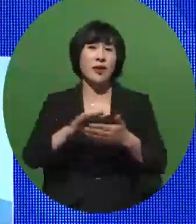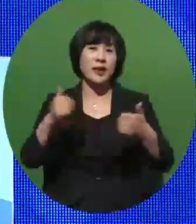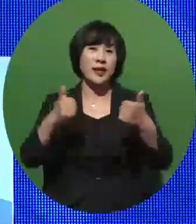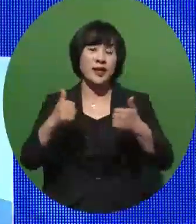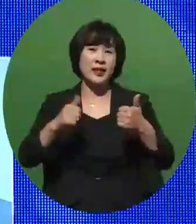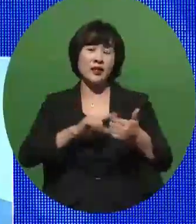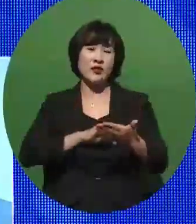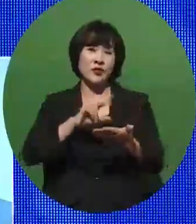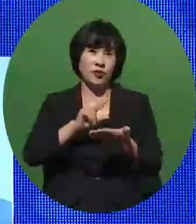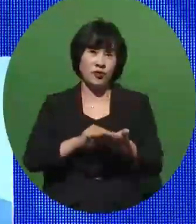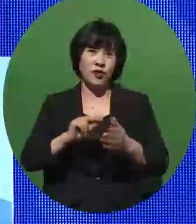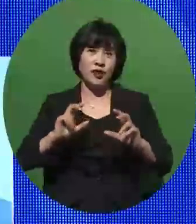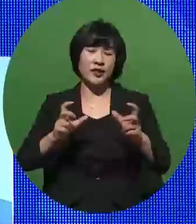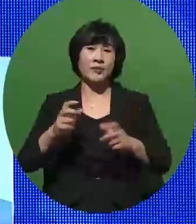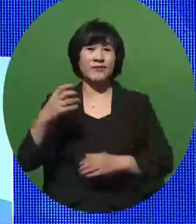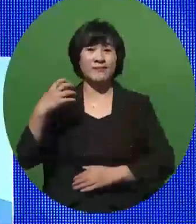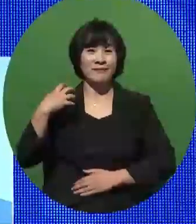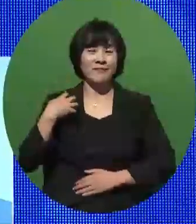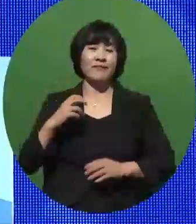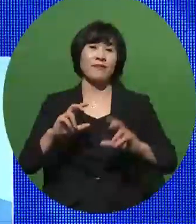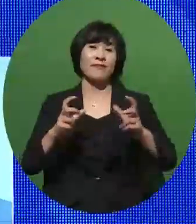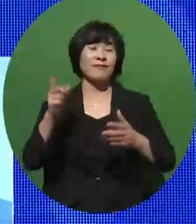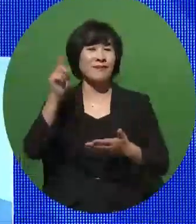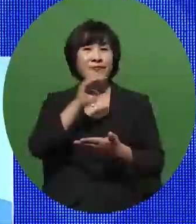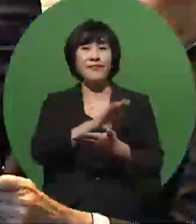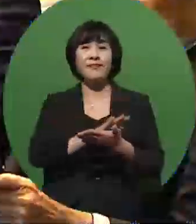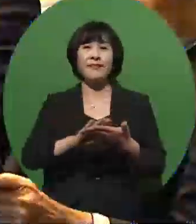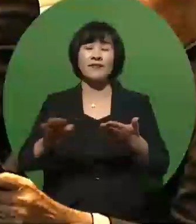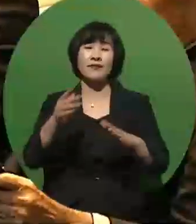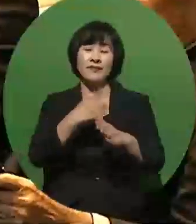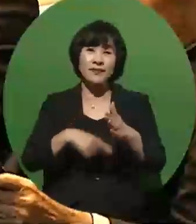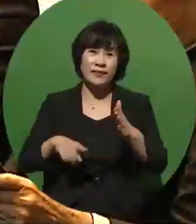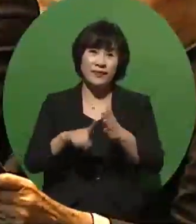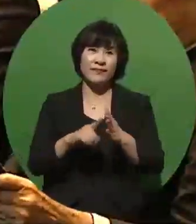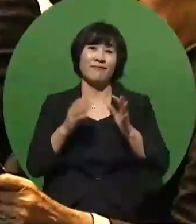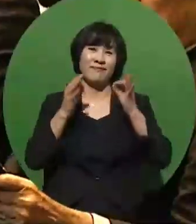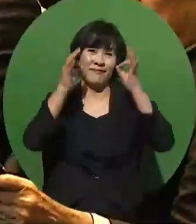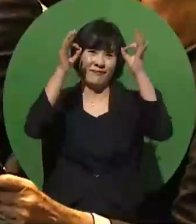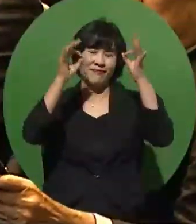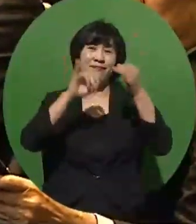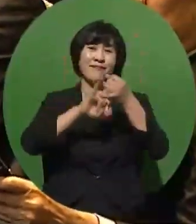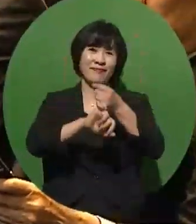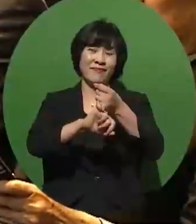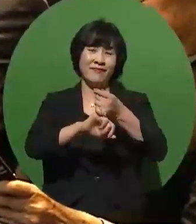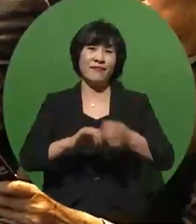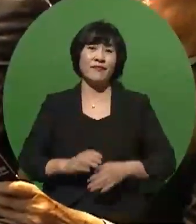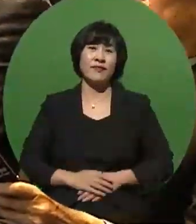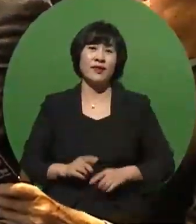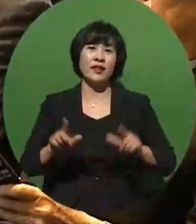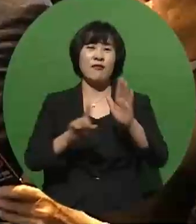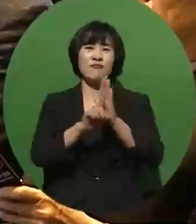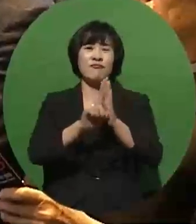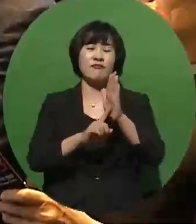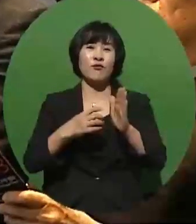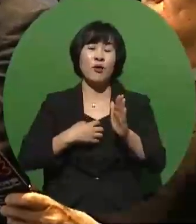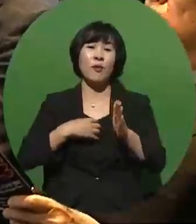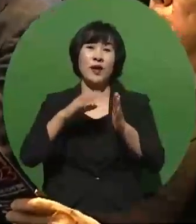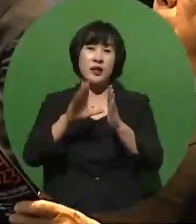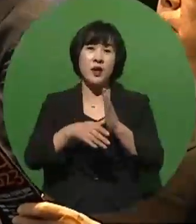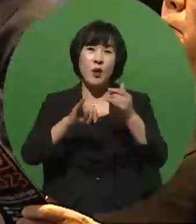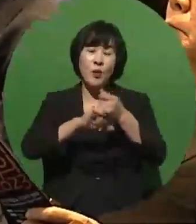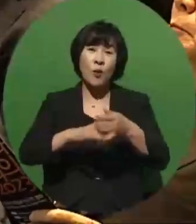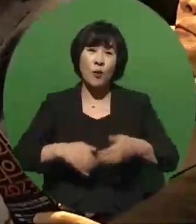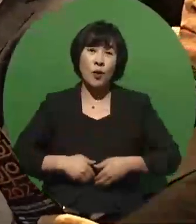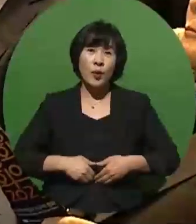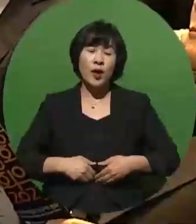And in Samakdo Island, Mokpo, there is a plan to build a Kim Dae-jung World Peace Park by 2025 to